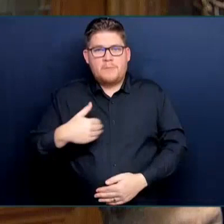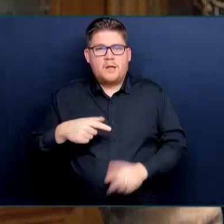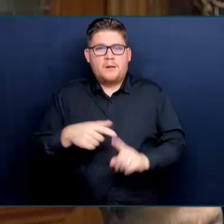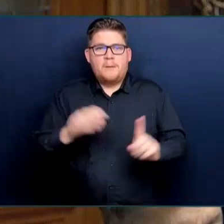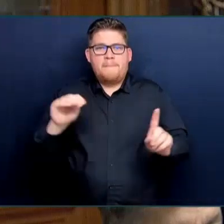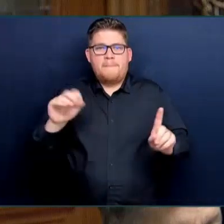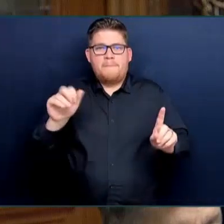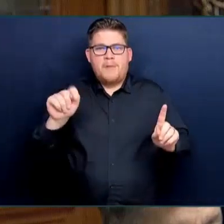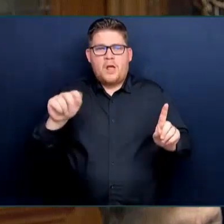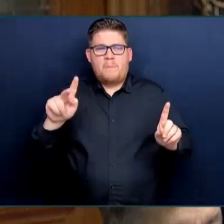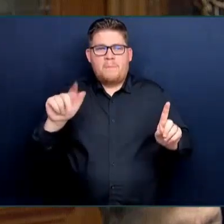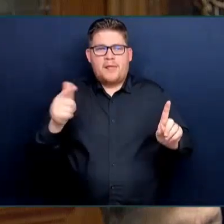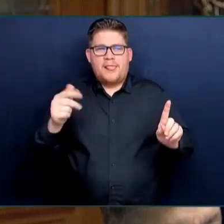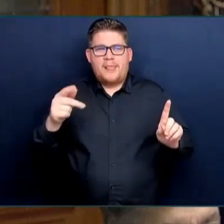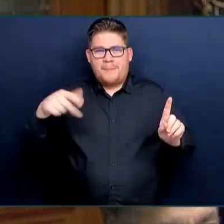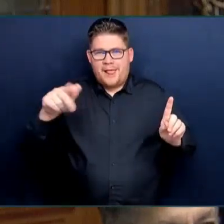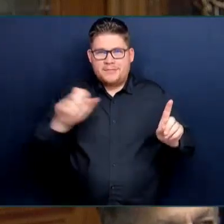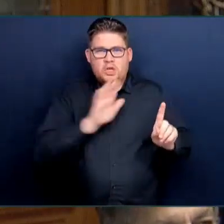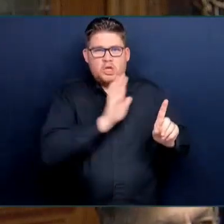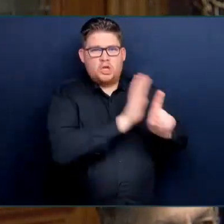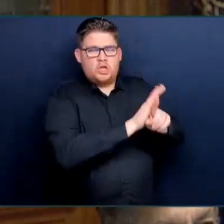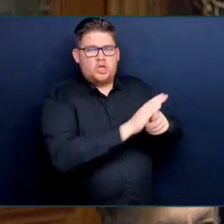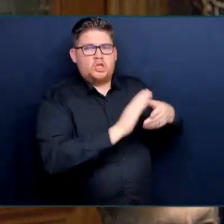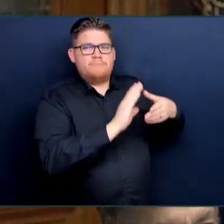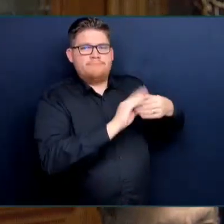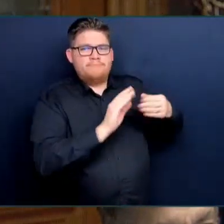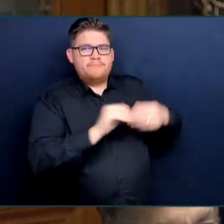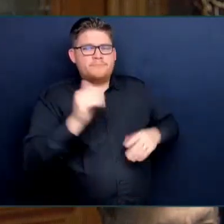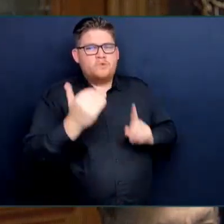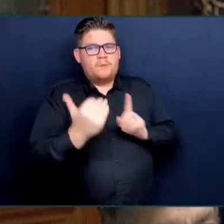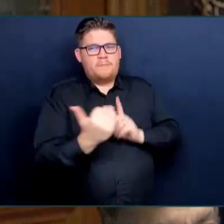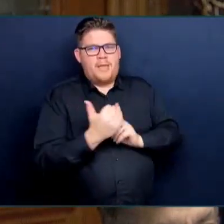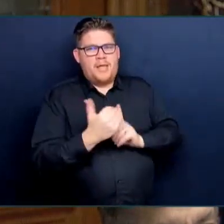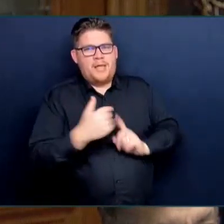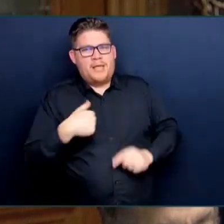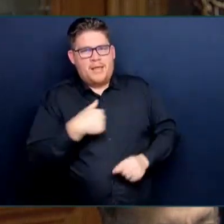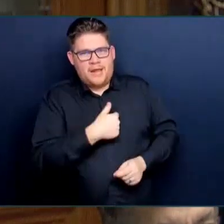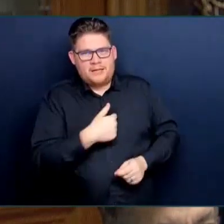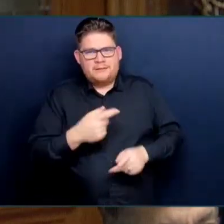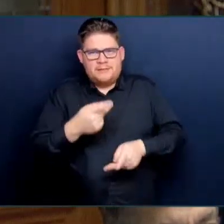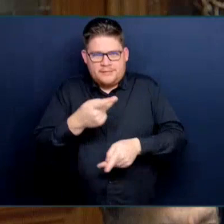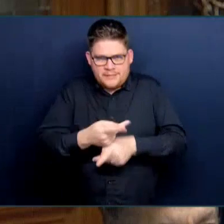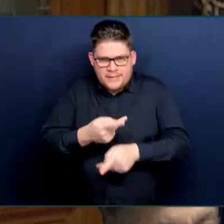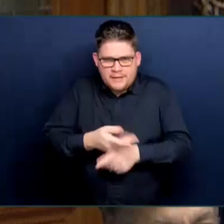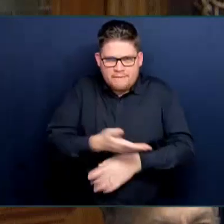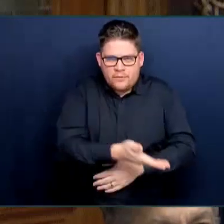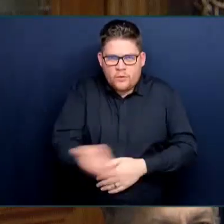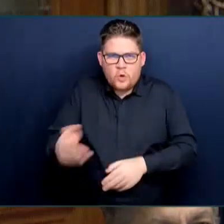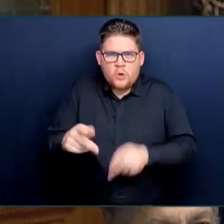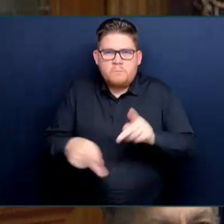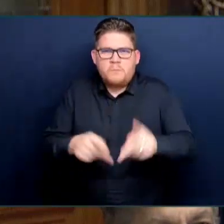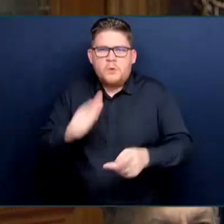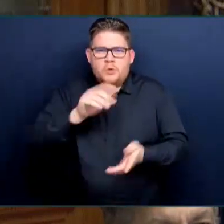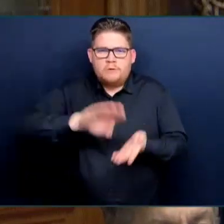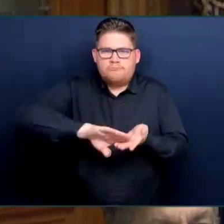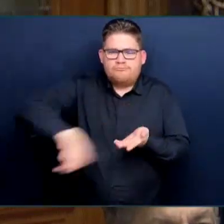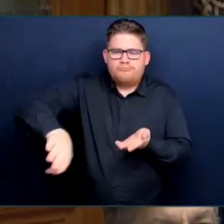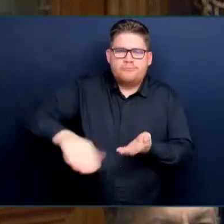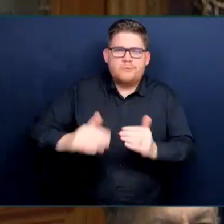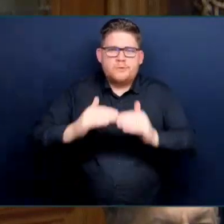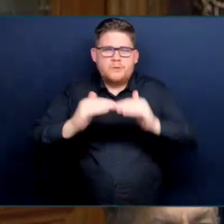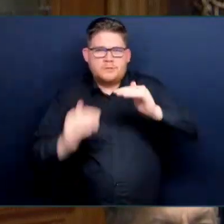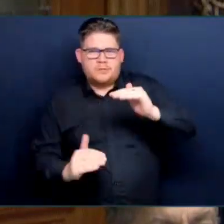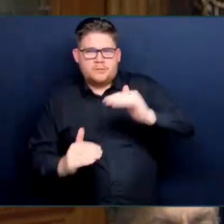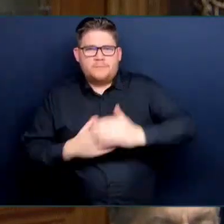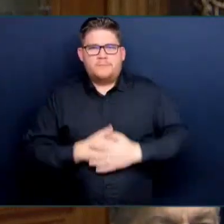most vulnerable people in our province. British Columbians with disabilities are forced to choose between buying food, putting a roof over